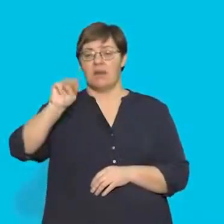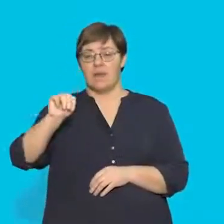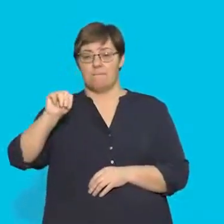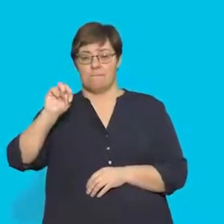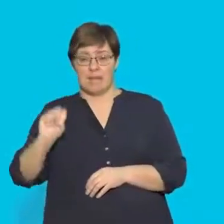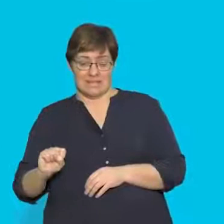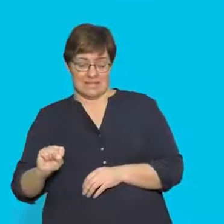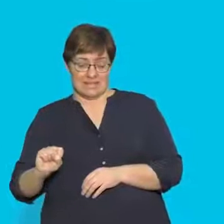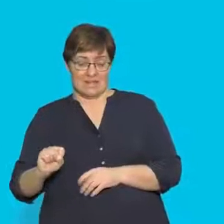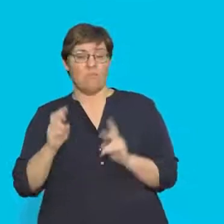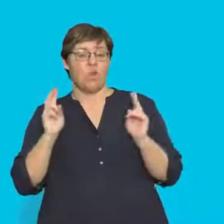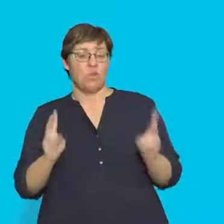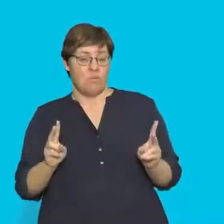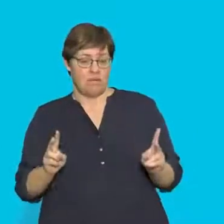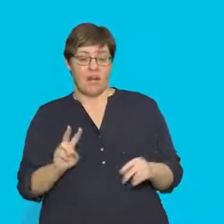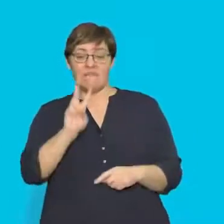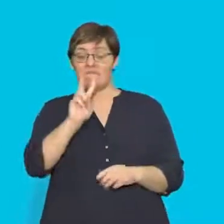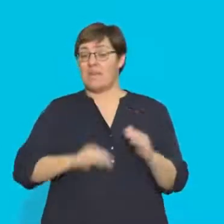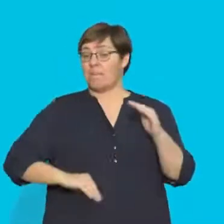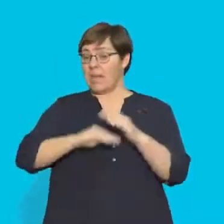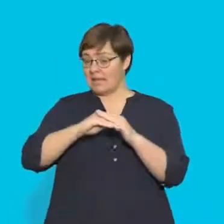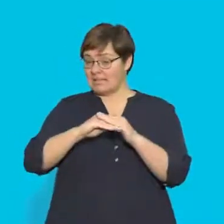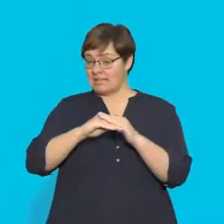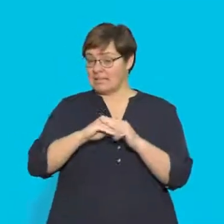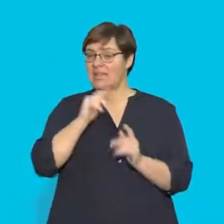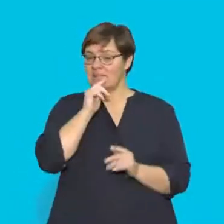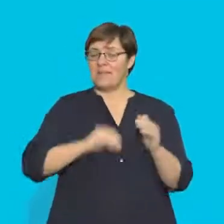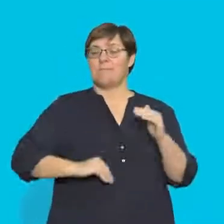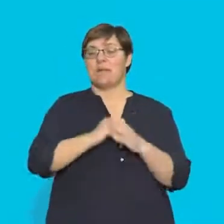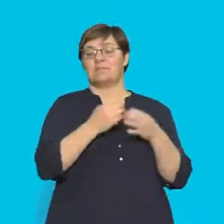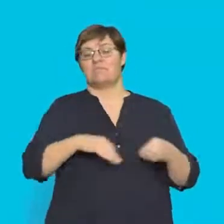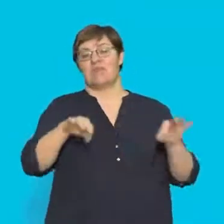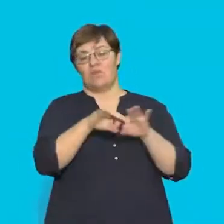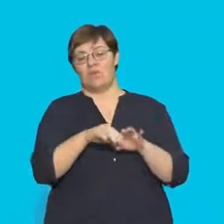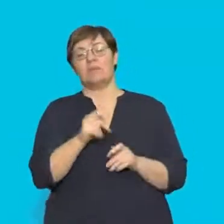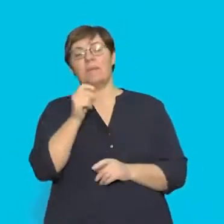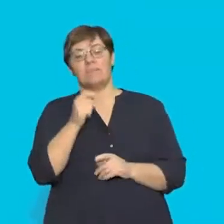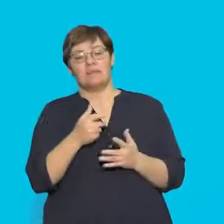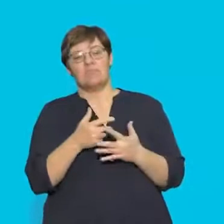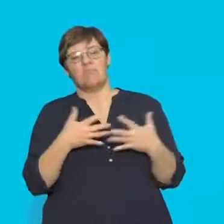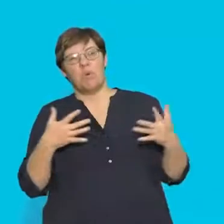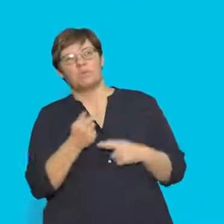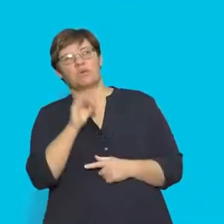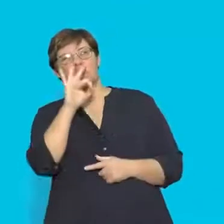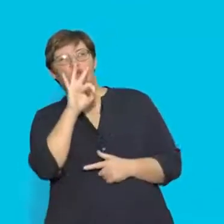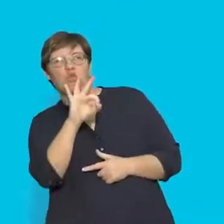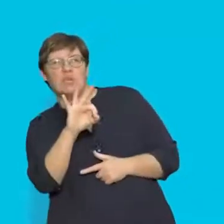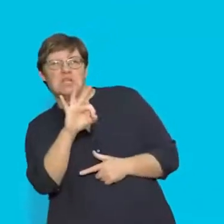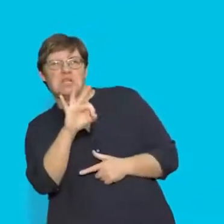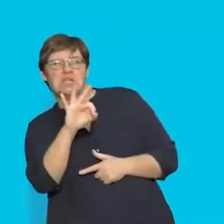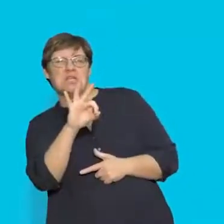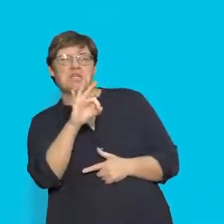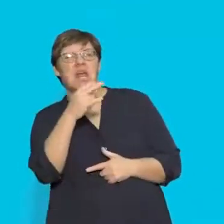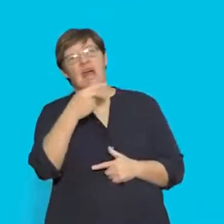normal situations. The V max is the maximum value, and it's slightly more. It's about